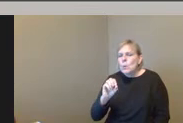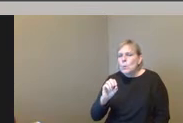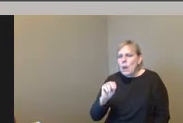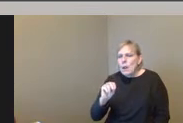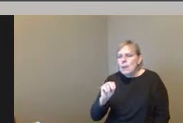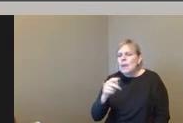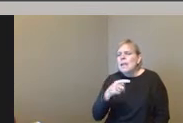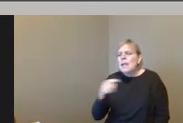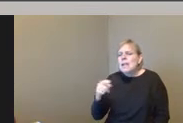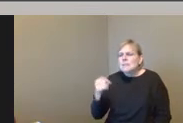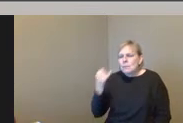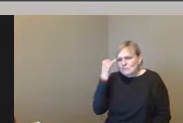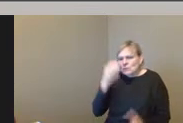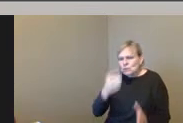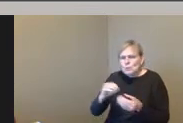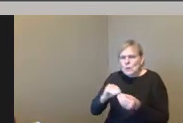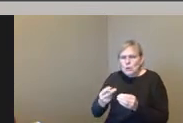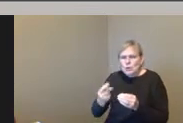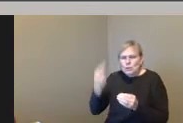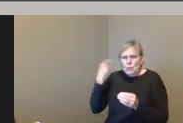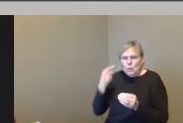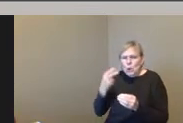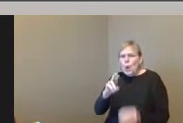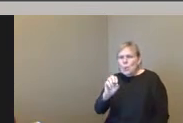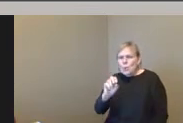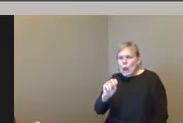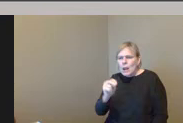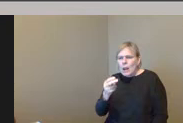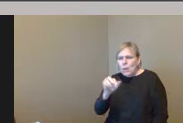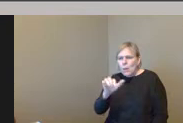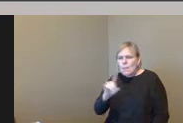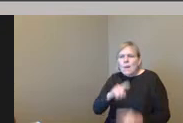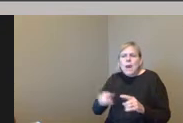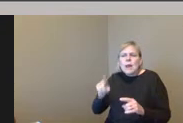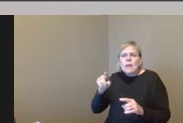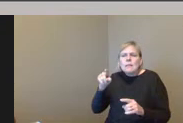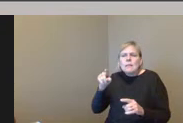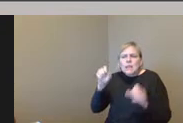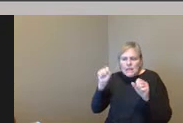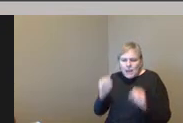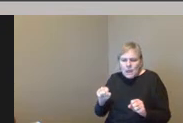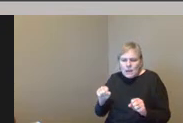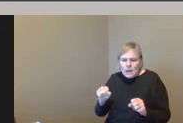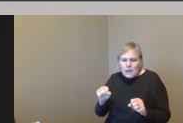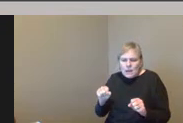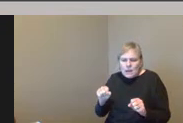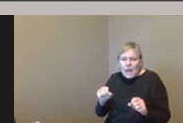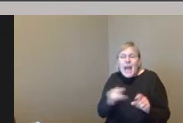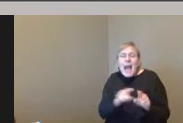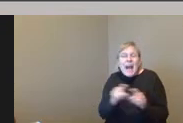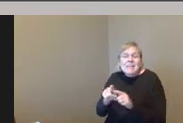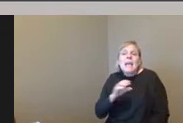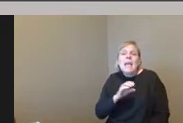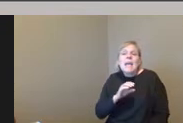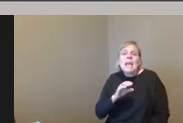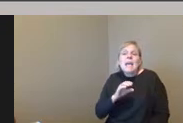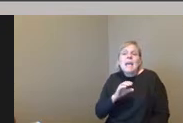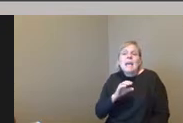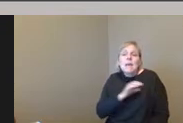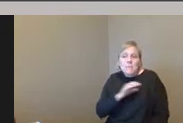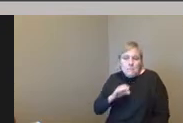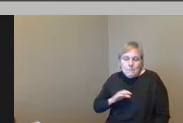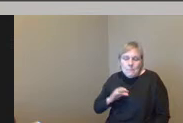some strategies that go back to number 2. But I think that there's ways that we can, as a committee,